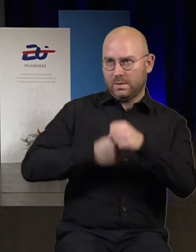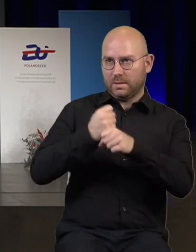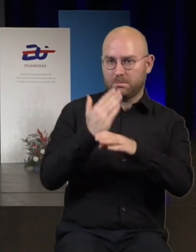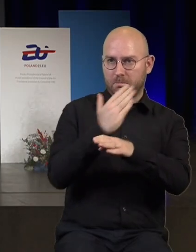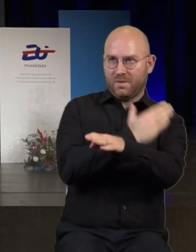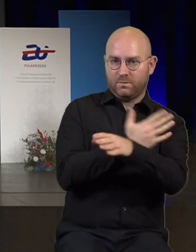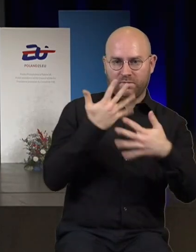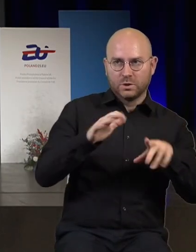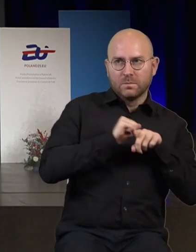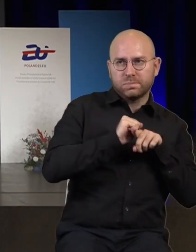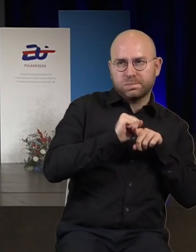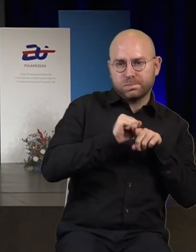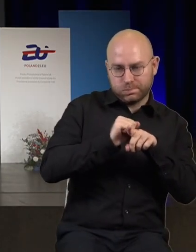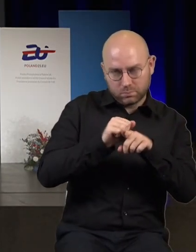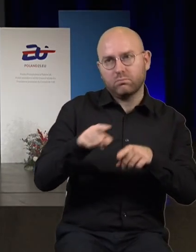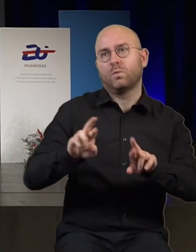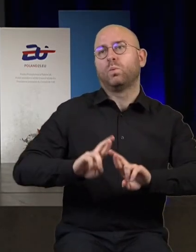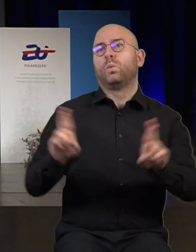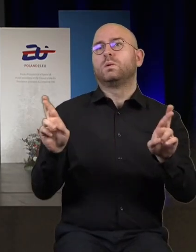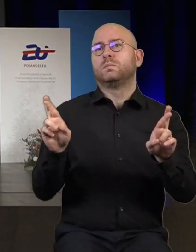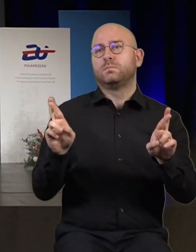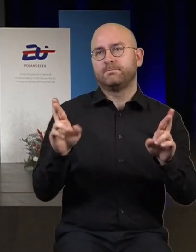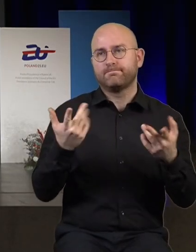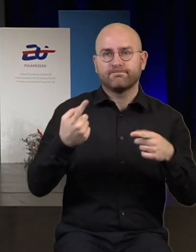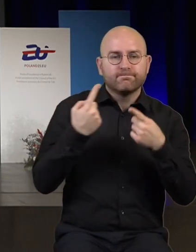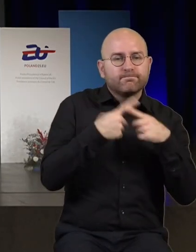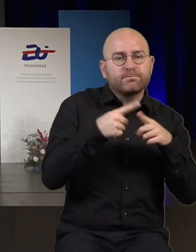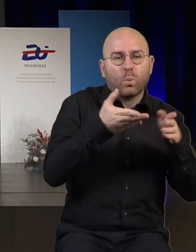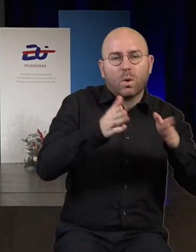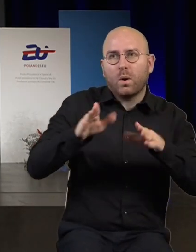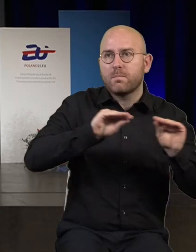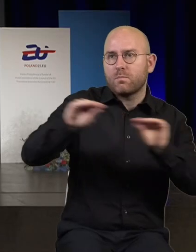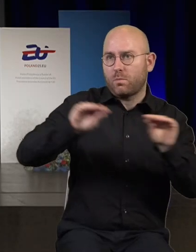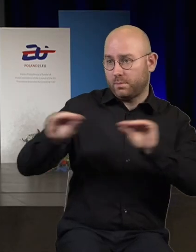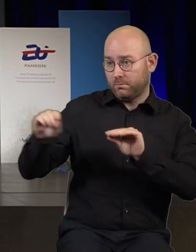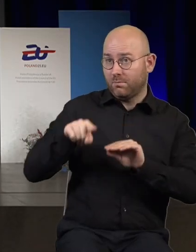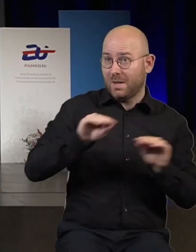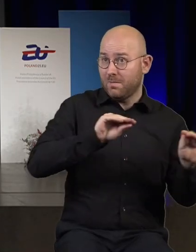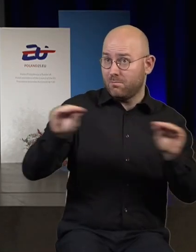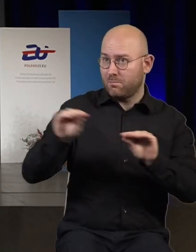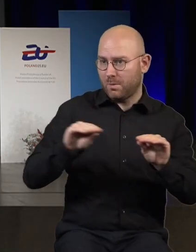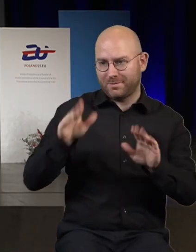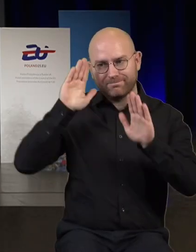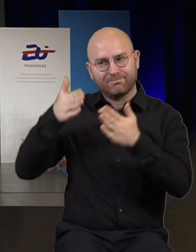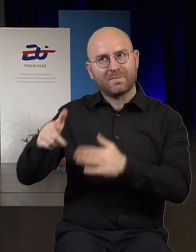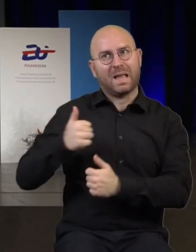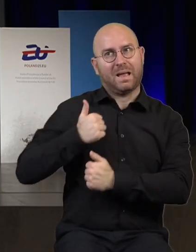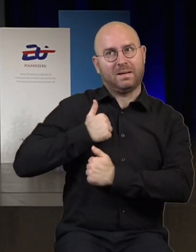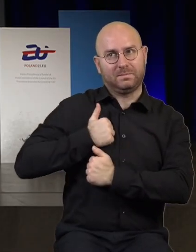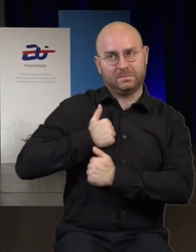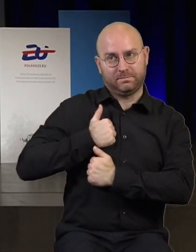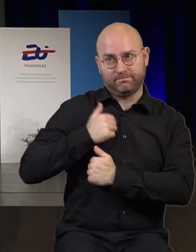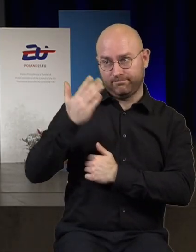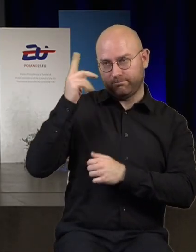mobility, is when I can do this and see if maybe just a platoon can go from